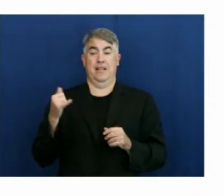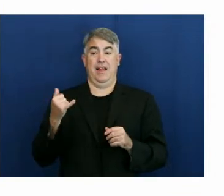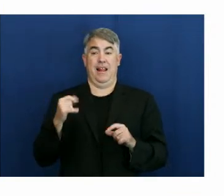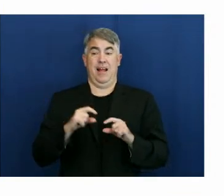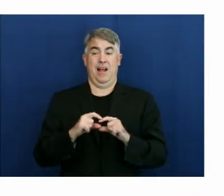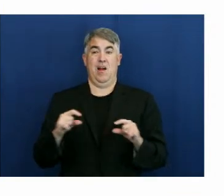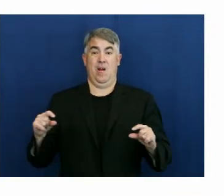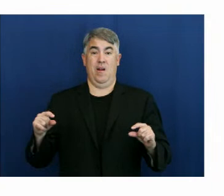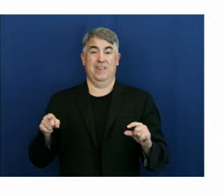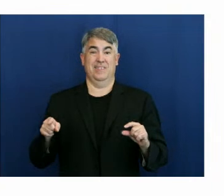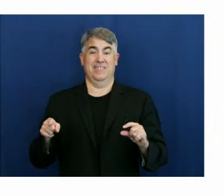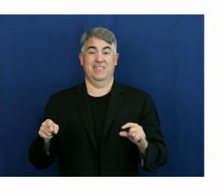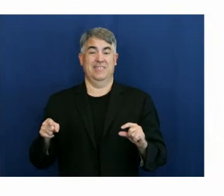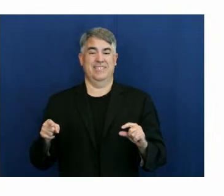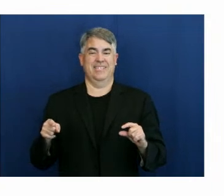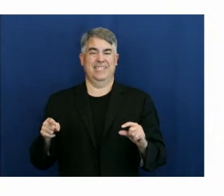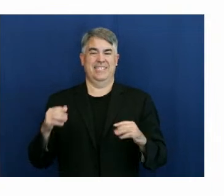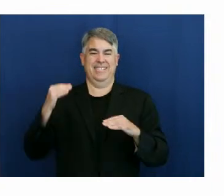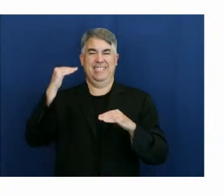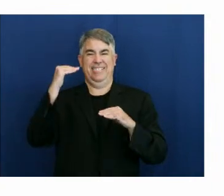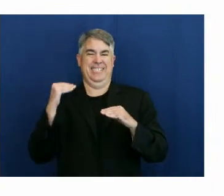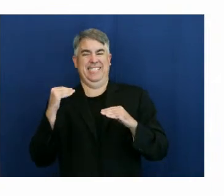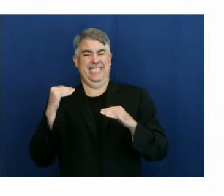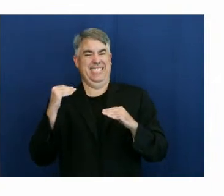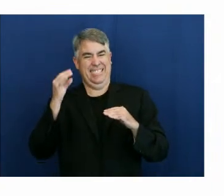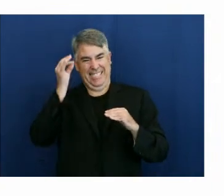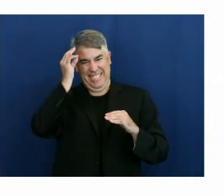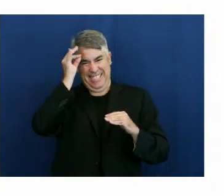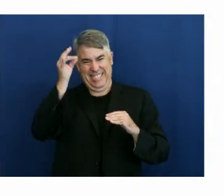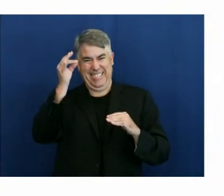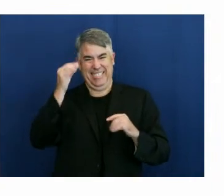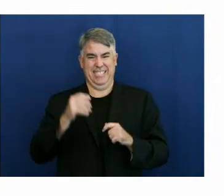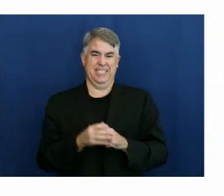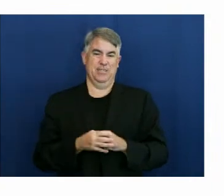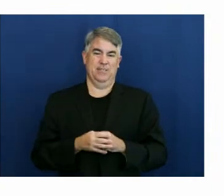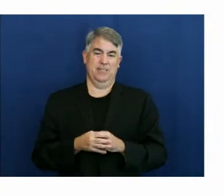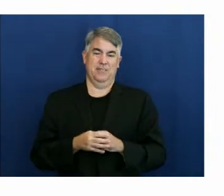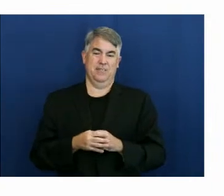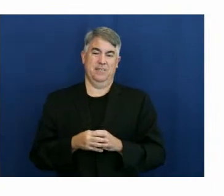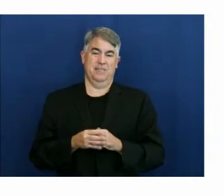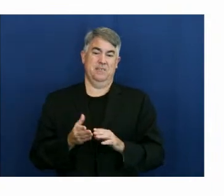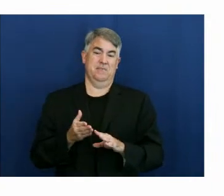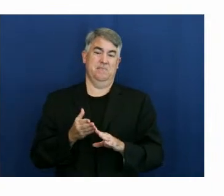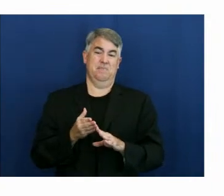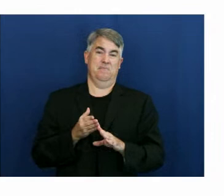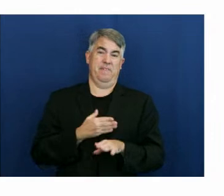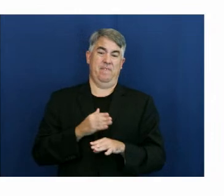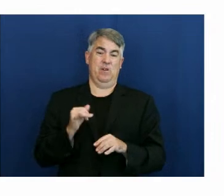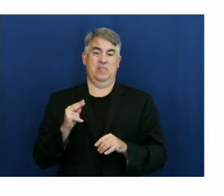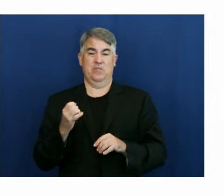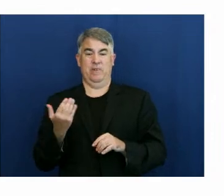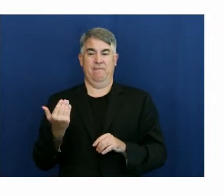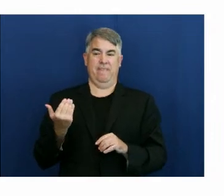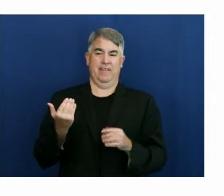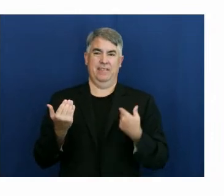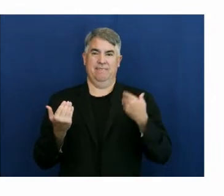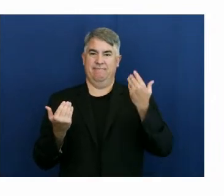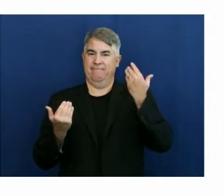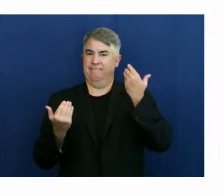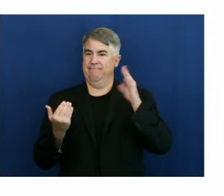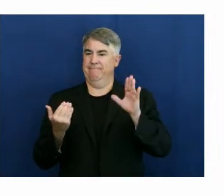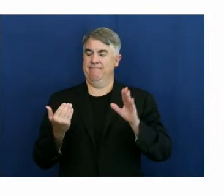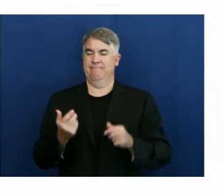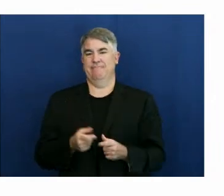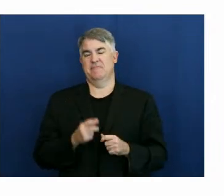15th. Certainly could happen, but I think unlikely. We'd have to continue descending at the rate we did, and we're probably going to run into June